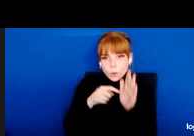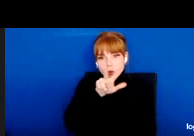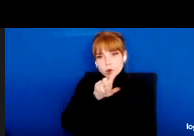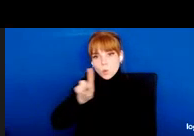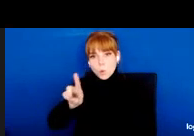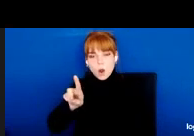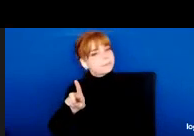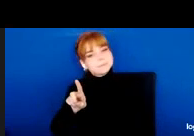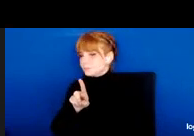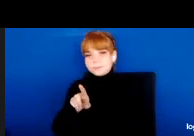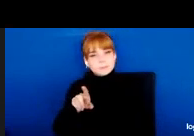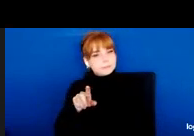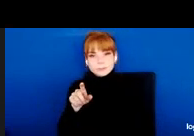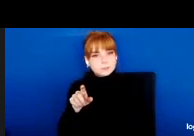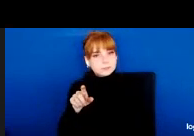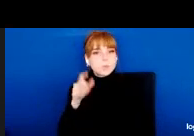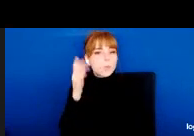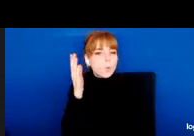because